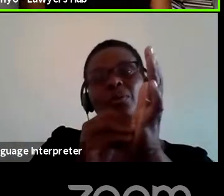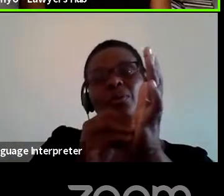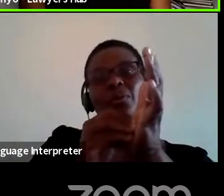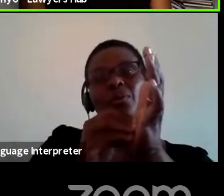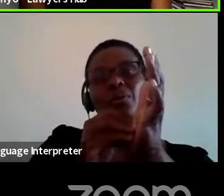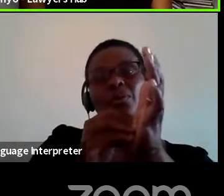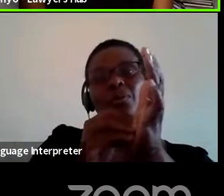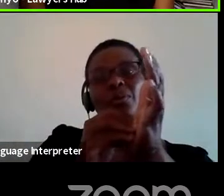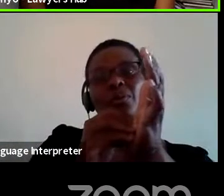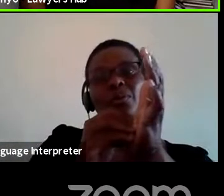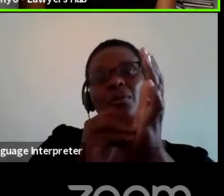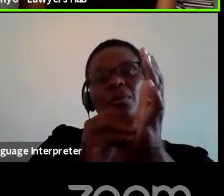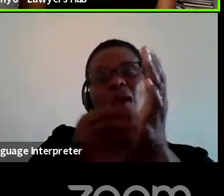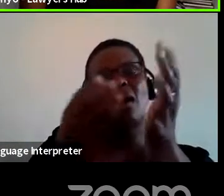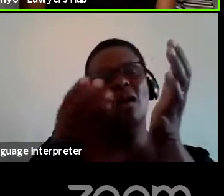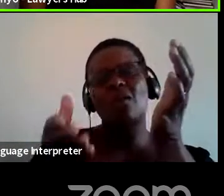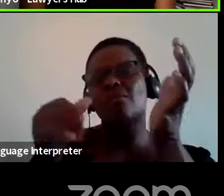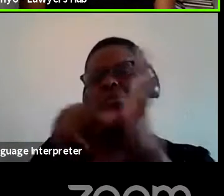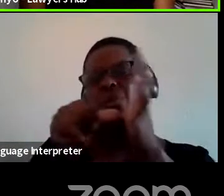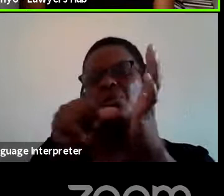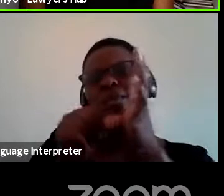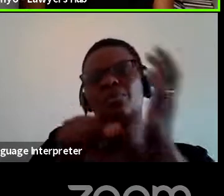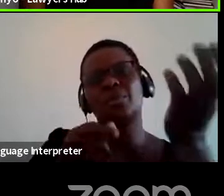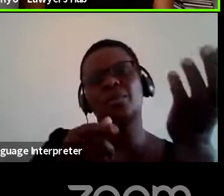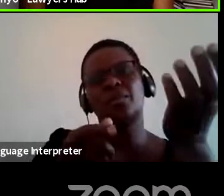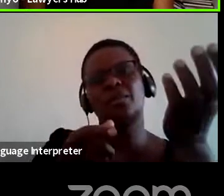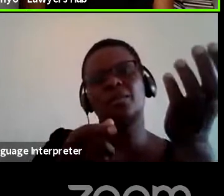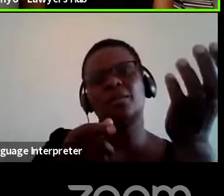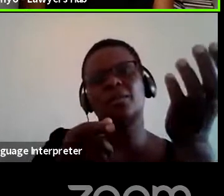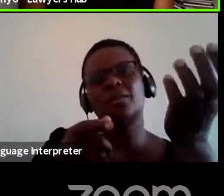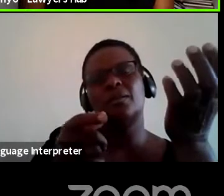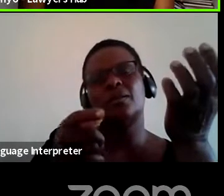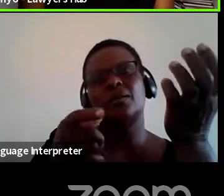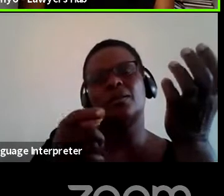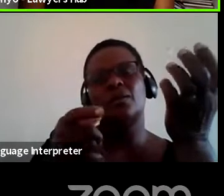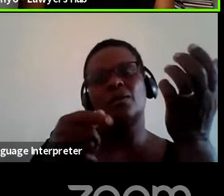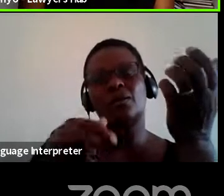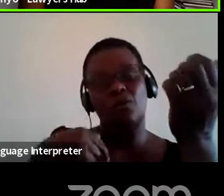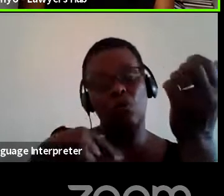caused, flare-ups. And this was, for us, was,